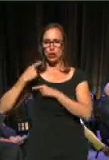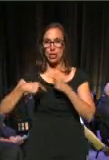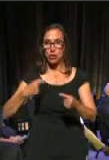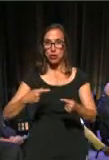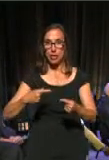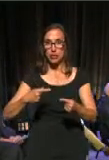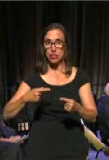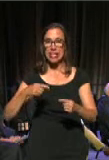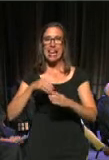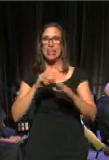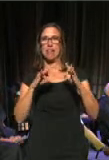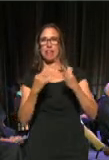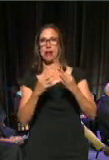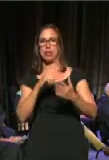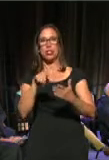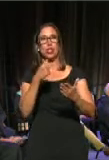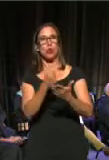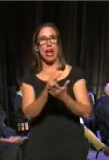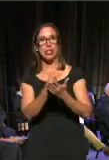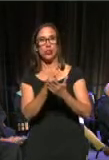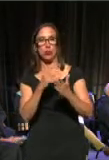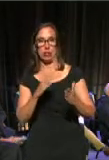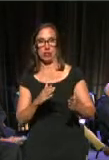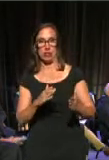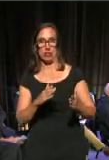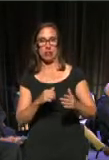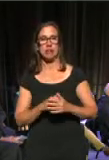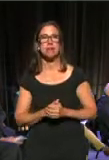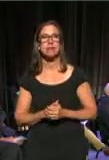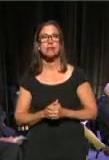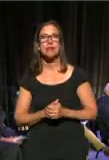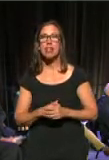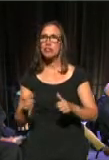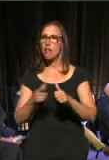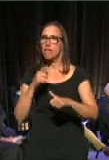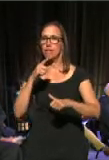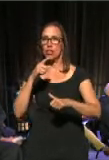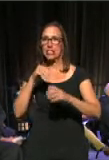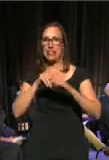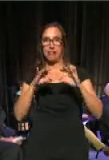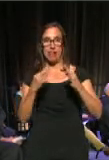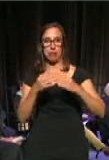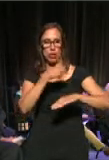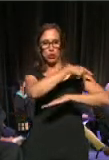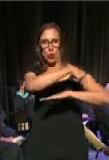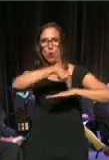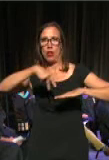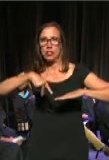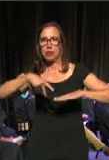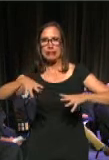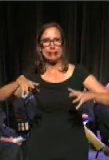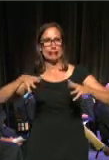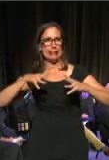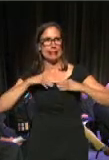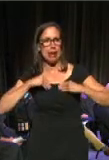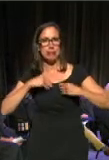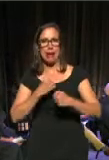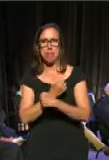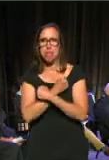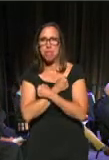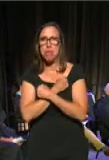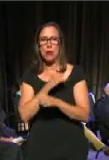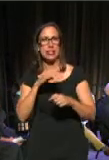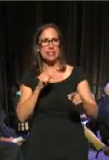school graduates who are the first in our family to walk this stage. Embrace it.